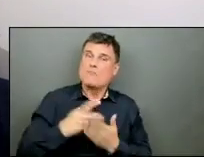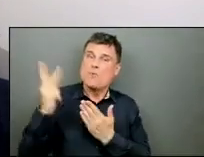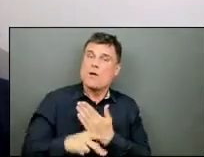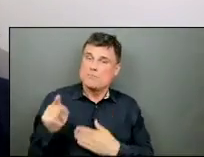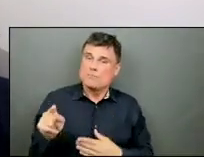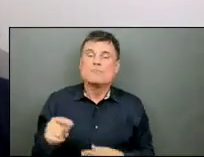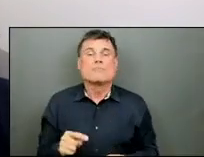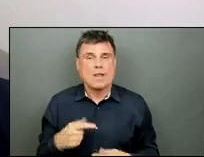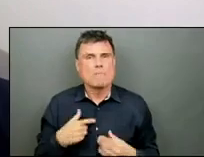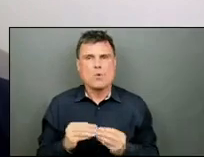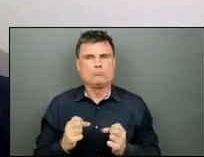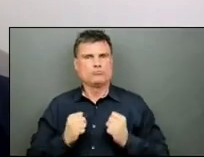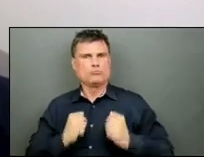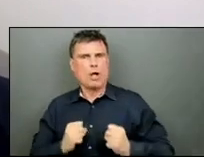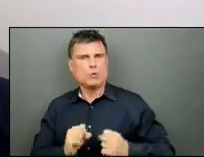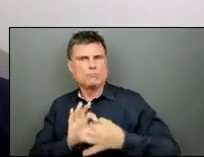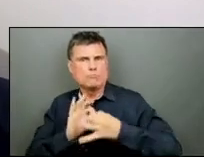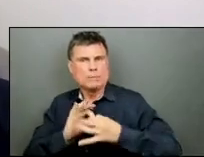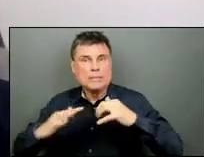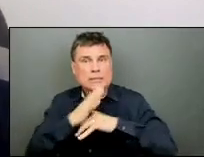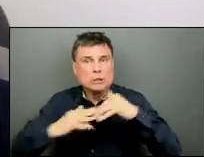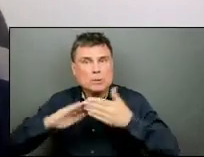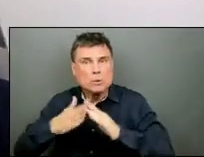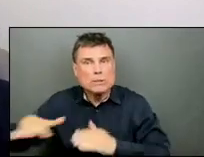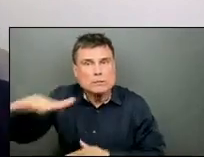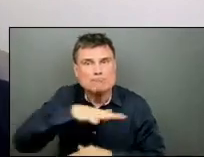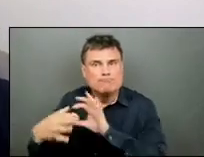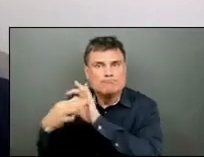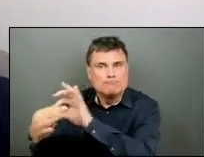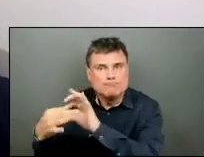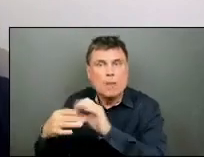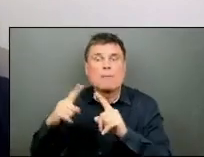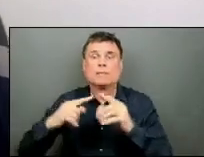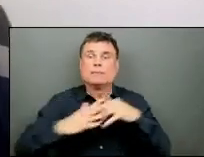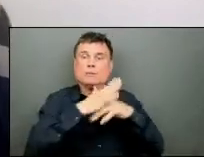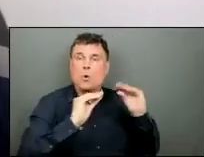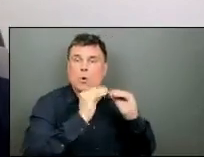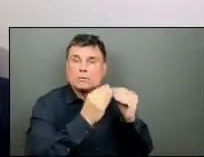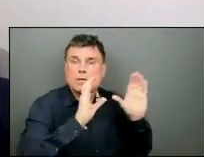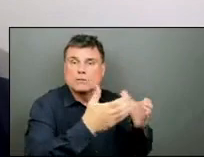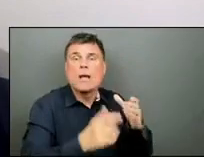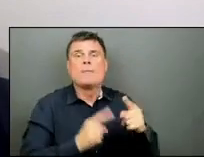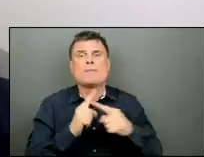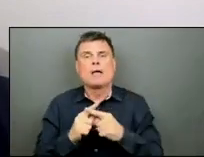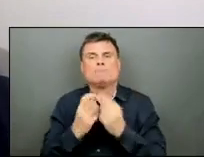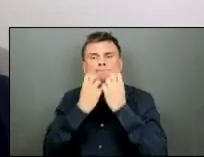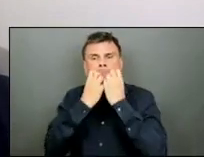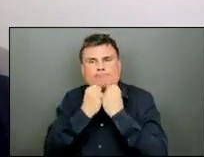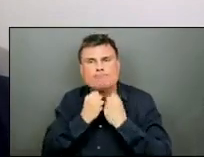Indigenous people, Indigenous nations, with the Conservation Officer Service, and overall has allowed me